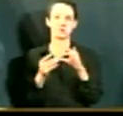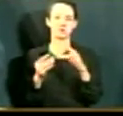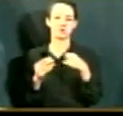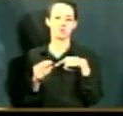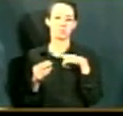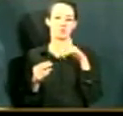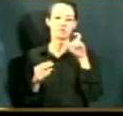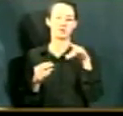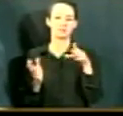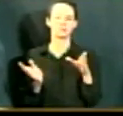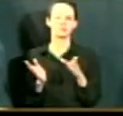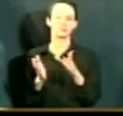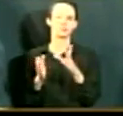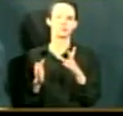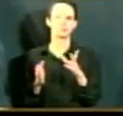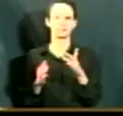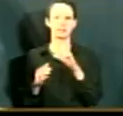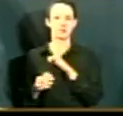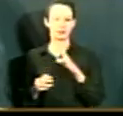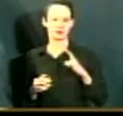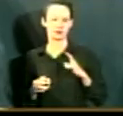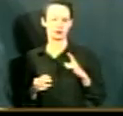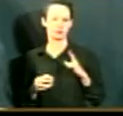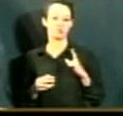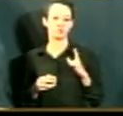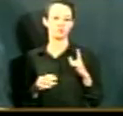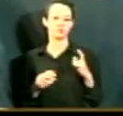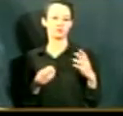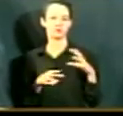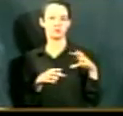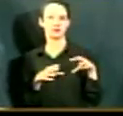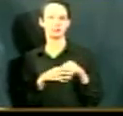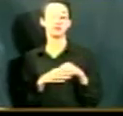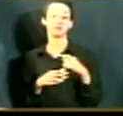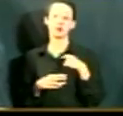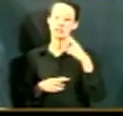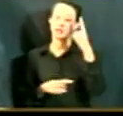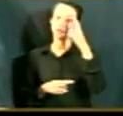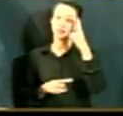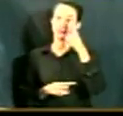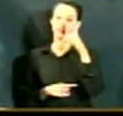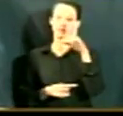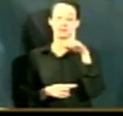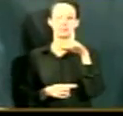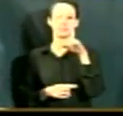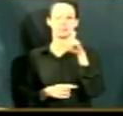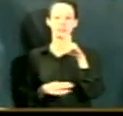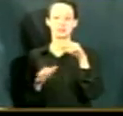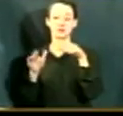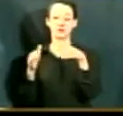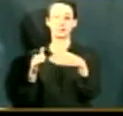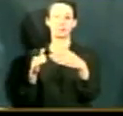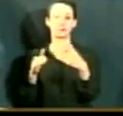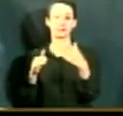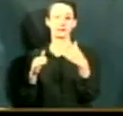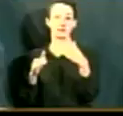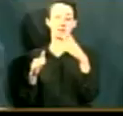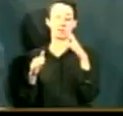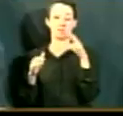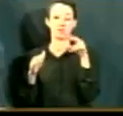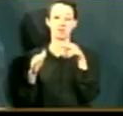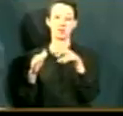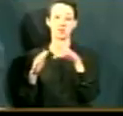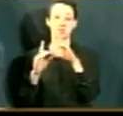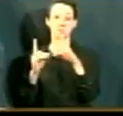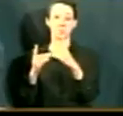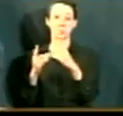our legislature on board with this. I really think we also need to look closely at what's happening at the Department of Ed and with the State Board.